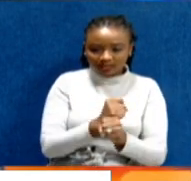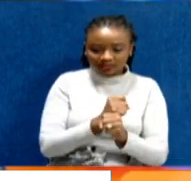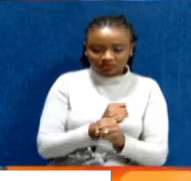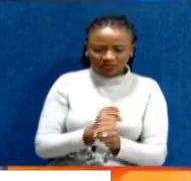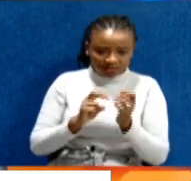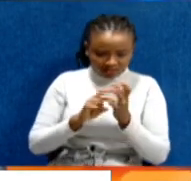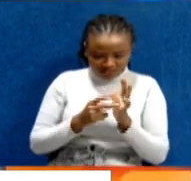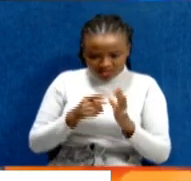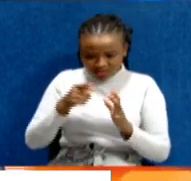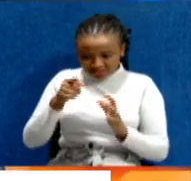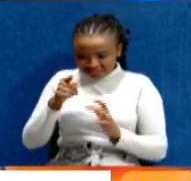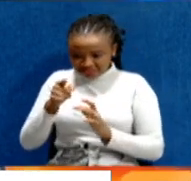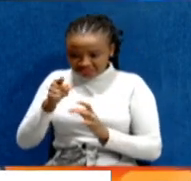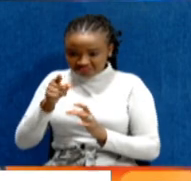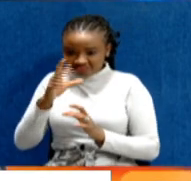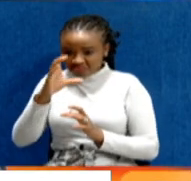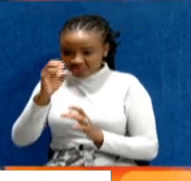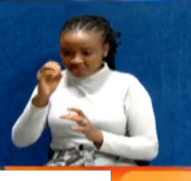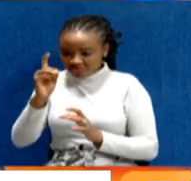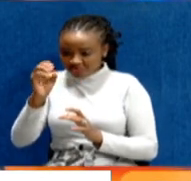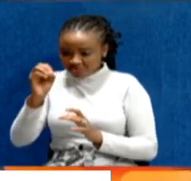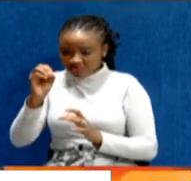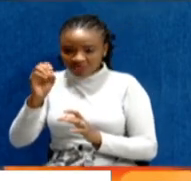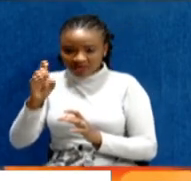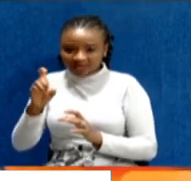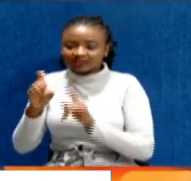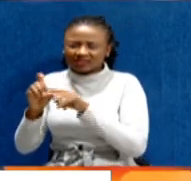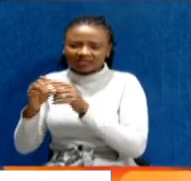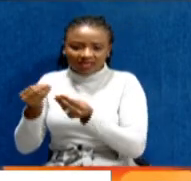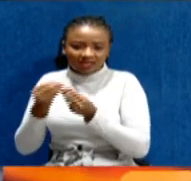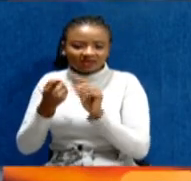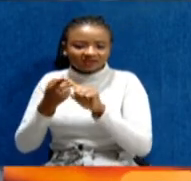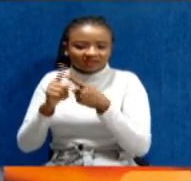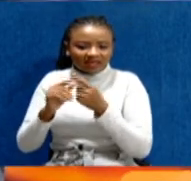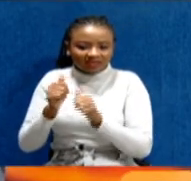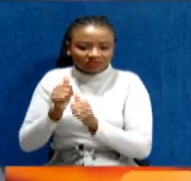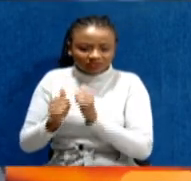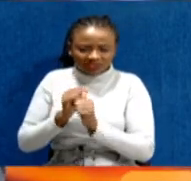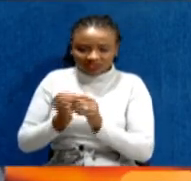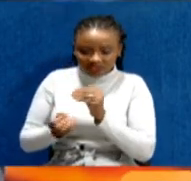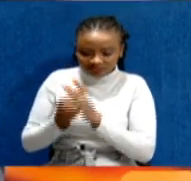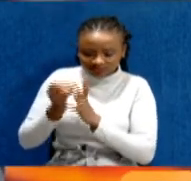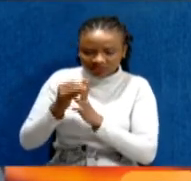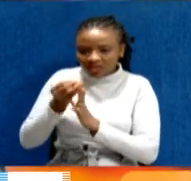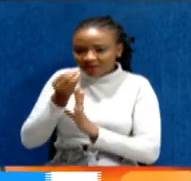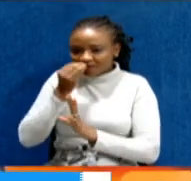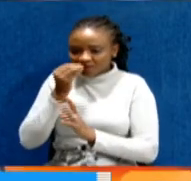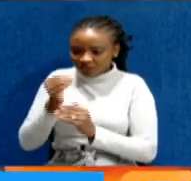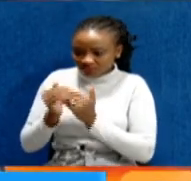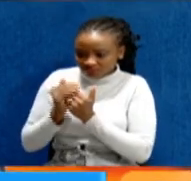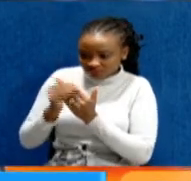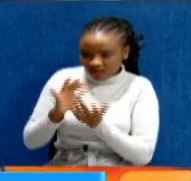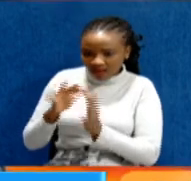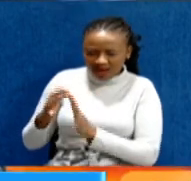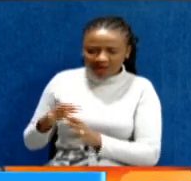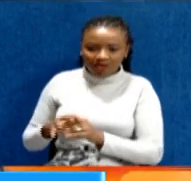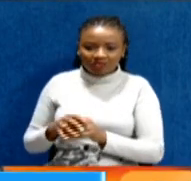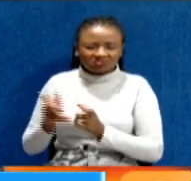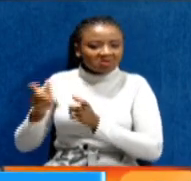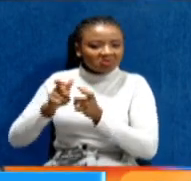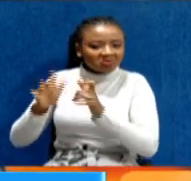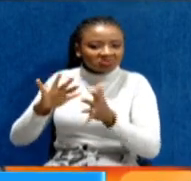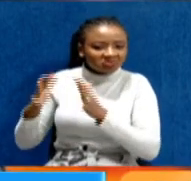terms of food, code of practices, guidelines in terms of production, handling of food,